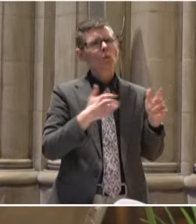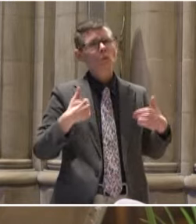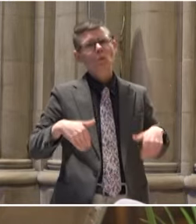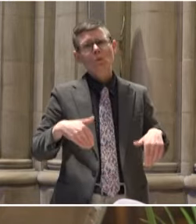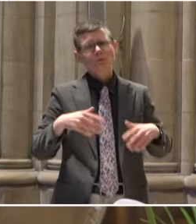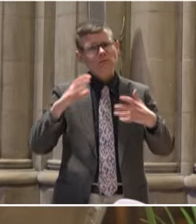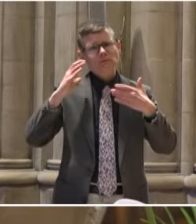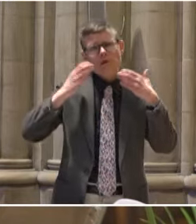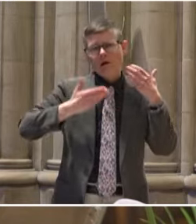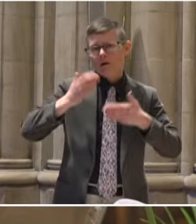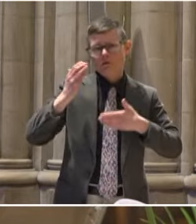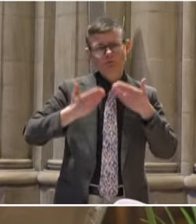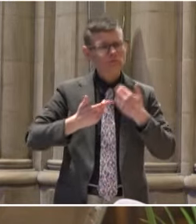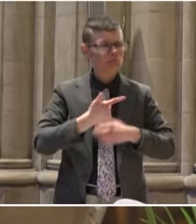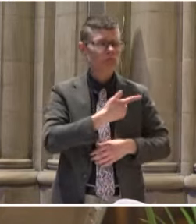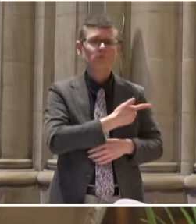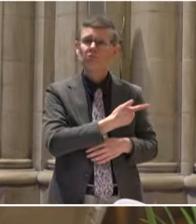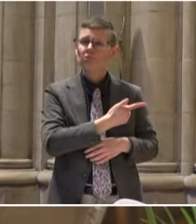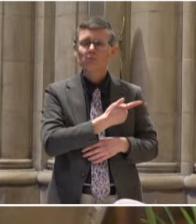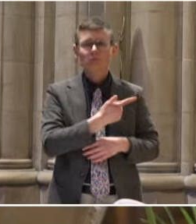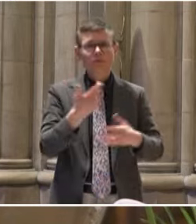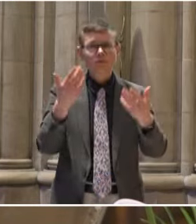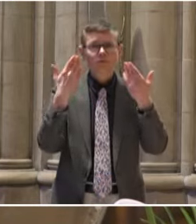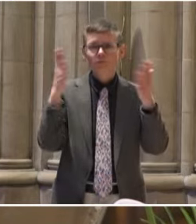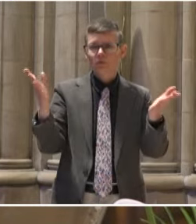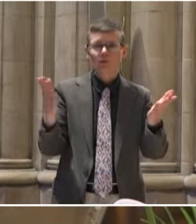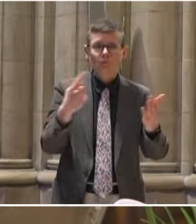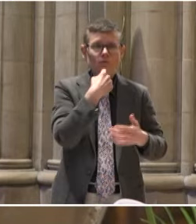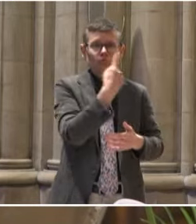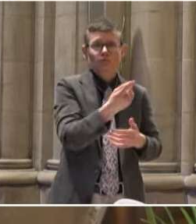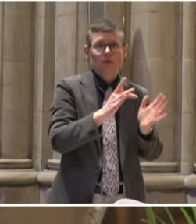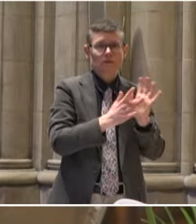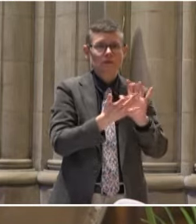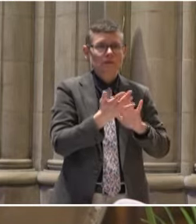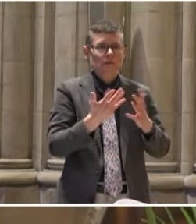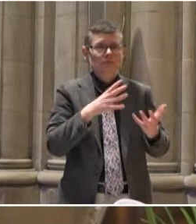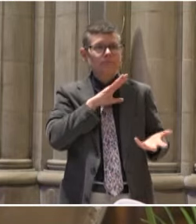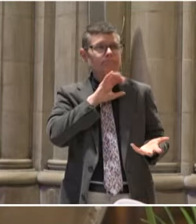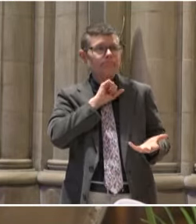heavy, and they did not know what to say to him.